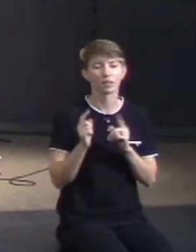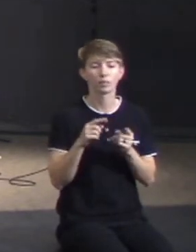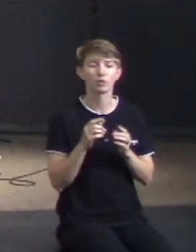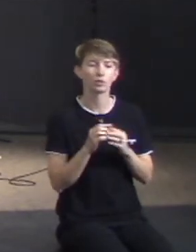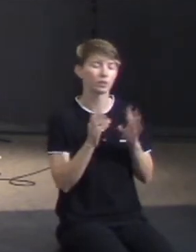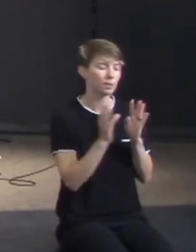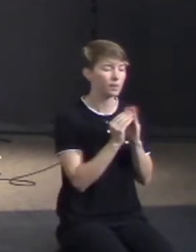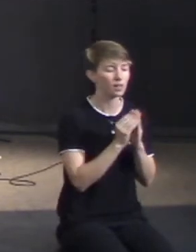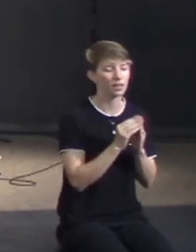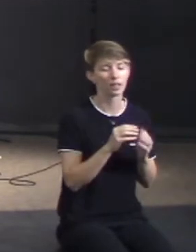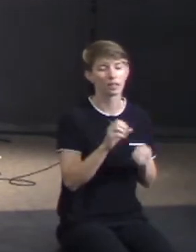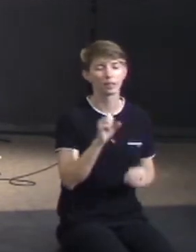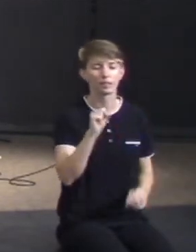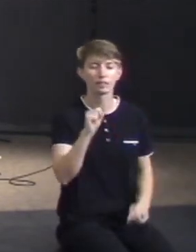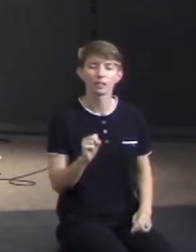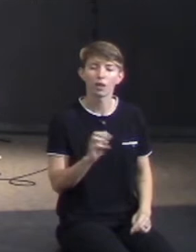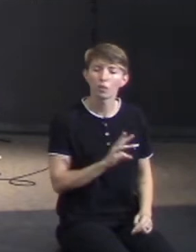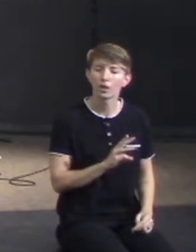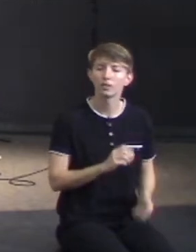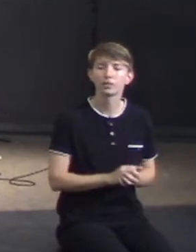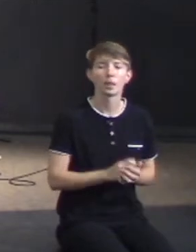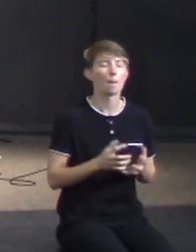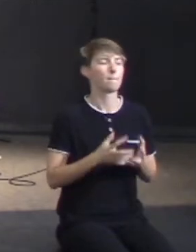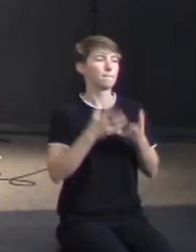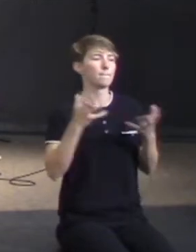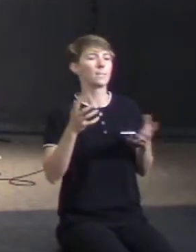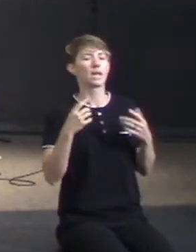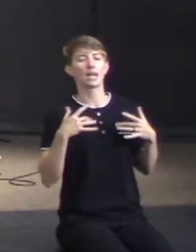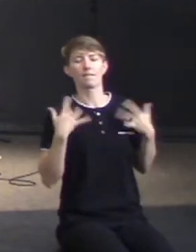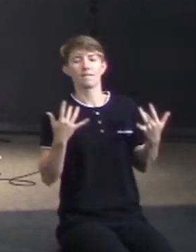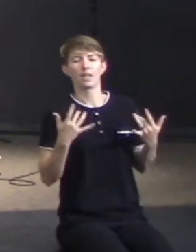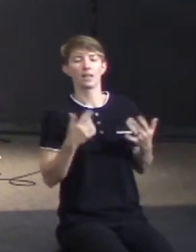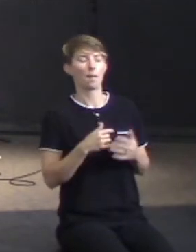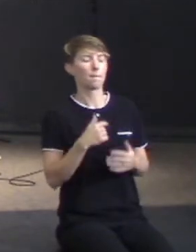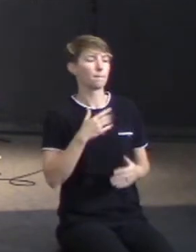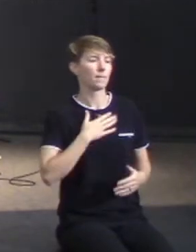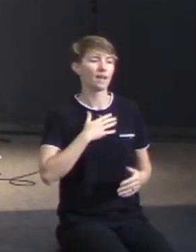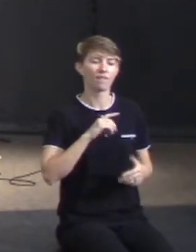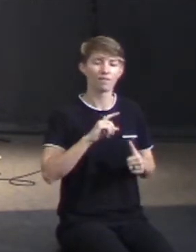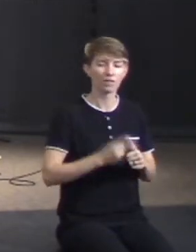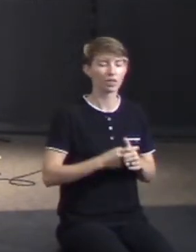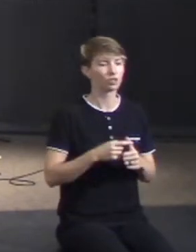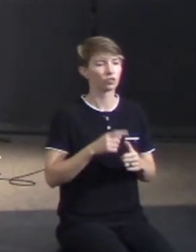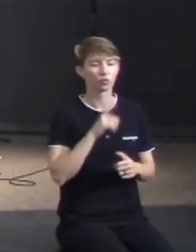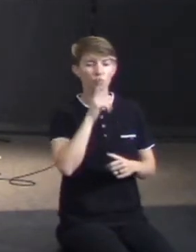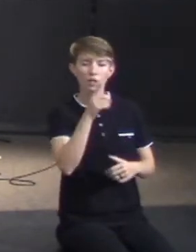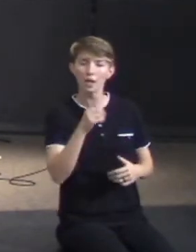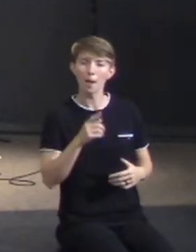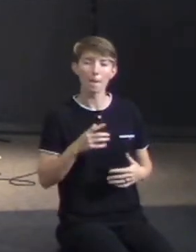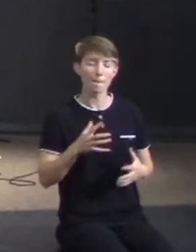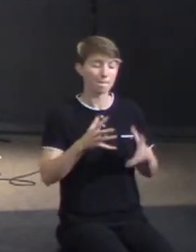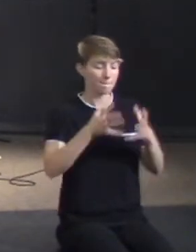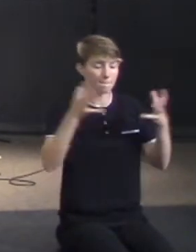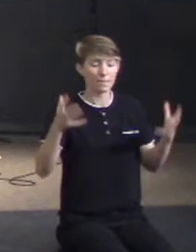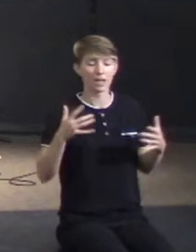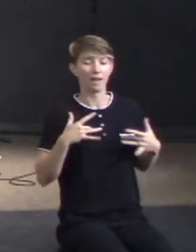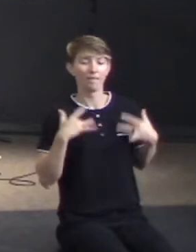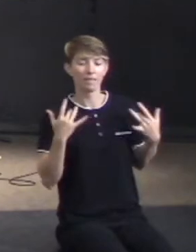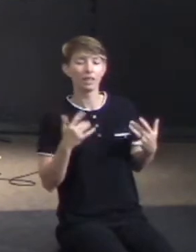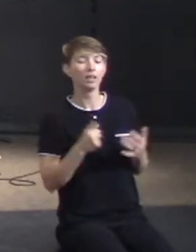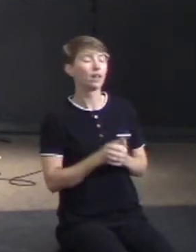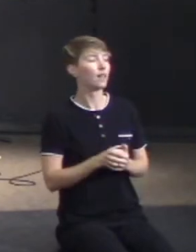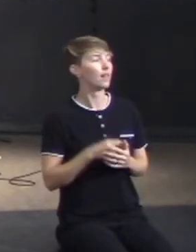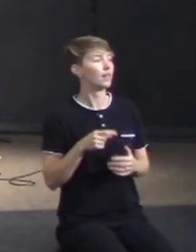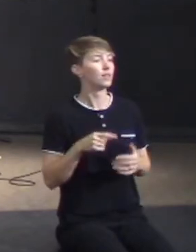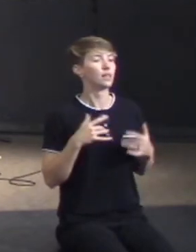in the Southwest. It was a big event. It was like my first real big event. And, you know, and this event was so big, we had